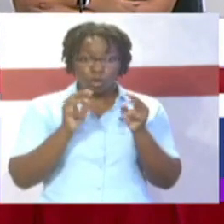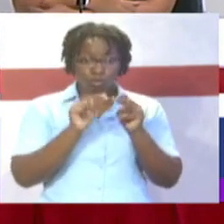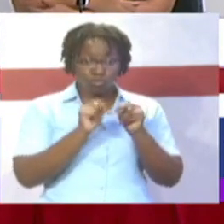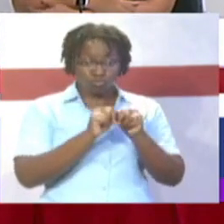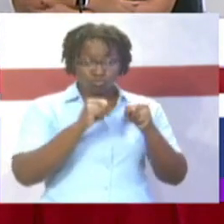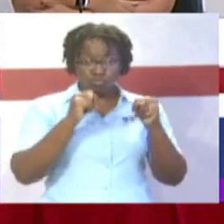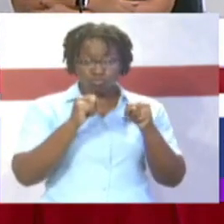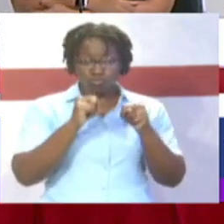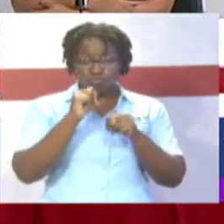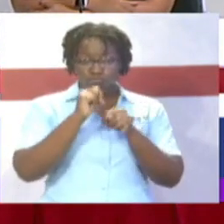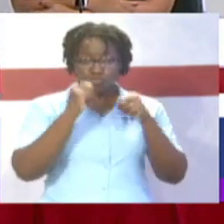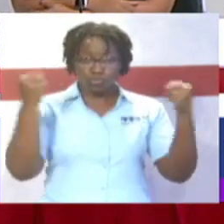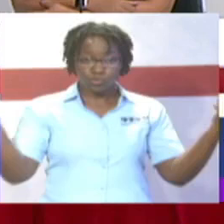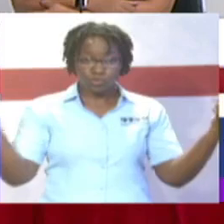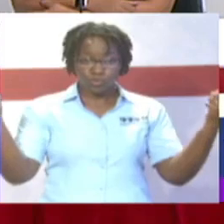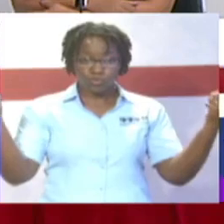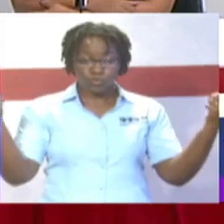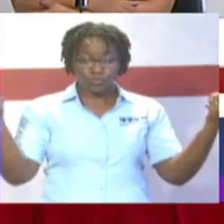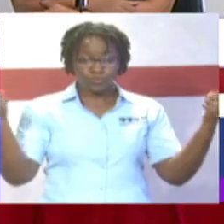for your questions.